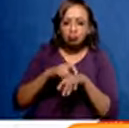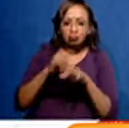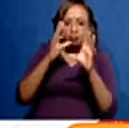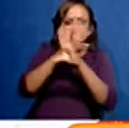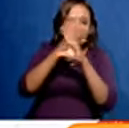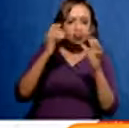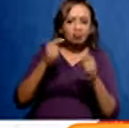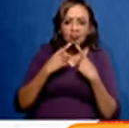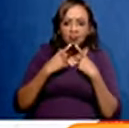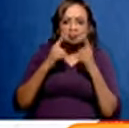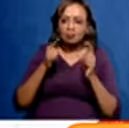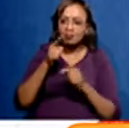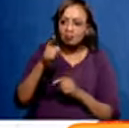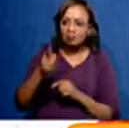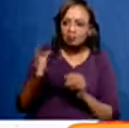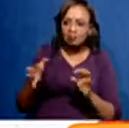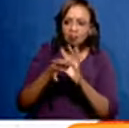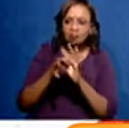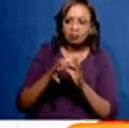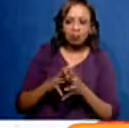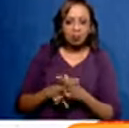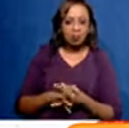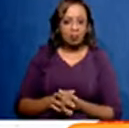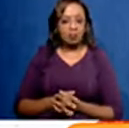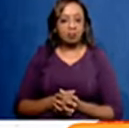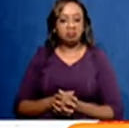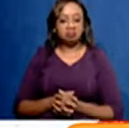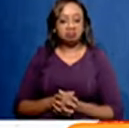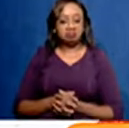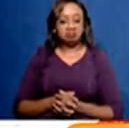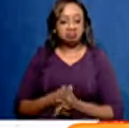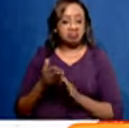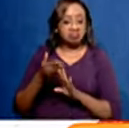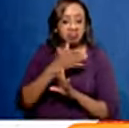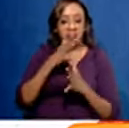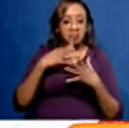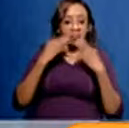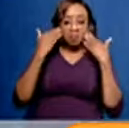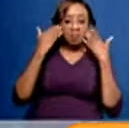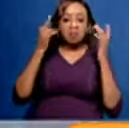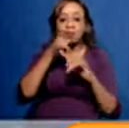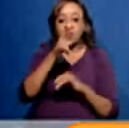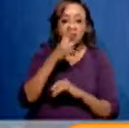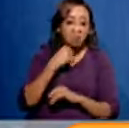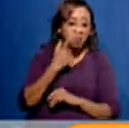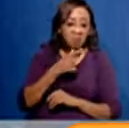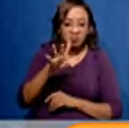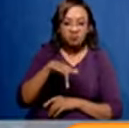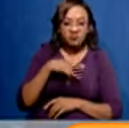us. Mm-hmm. Before that, a lot of people didn't know who you were. Do you feel the pressure?